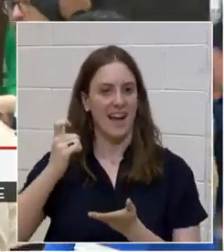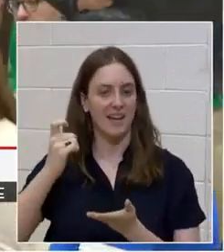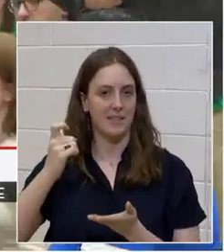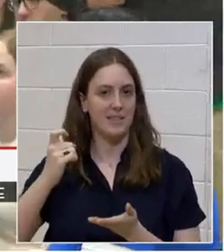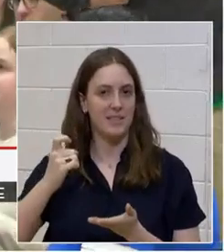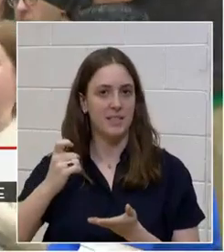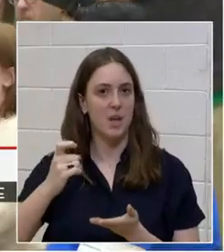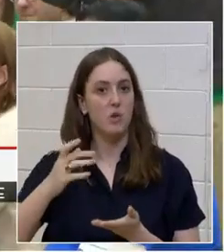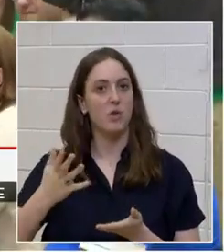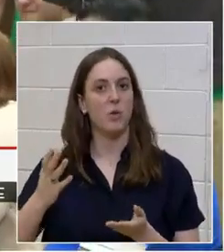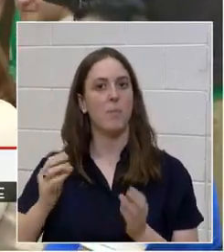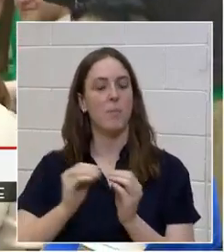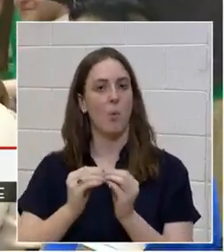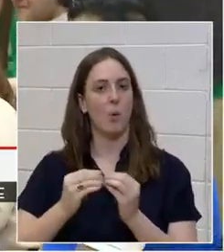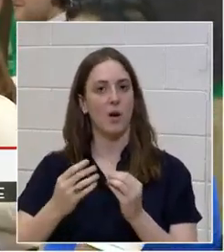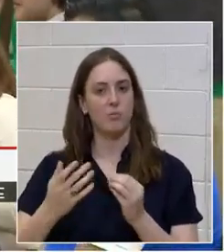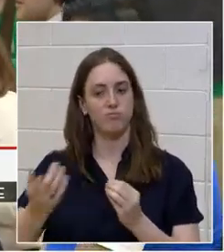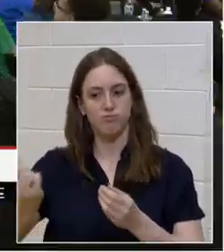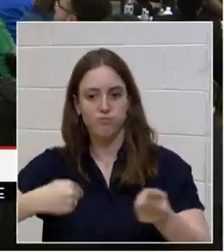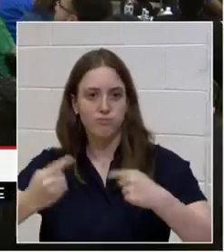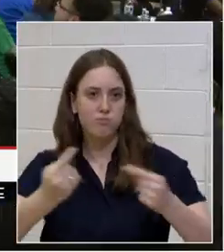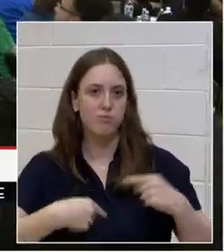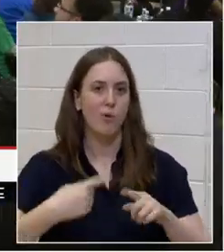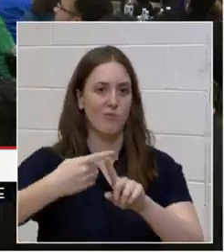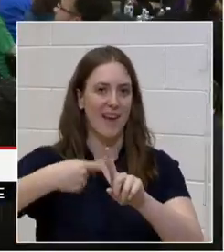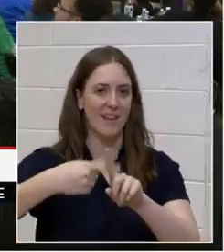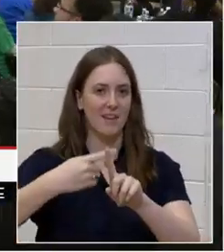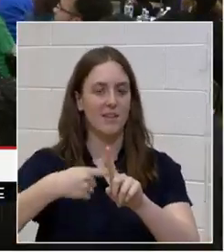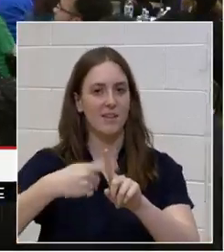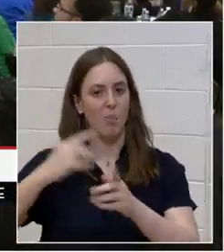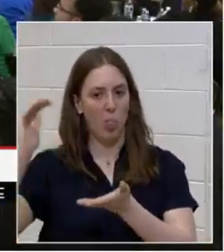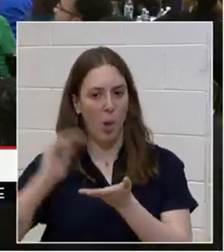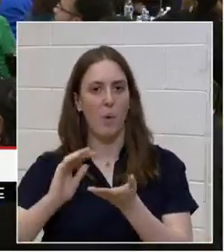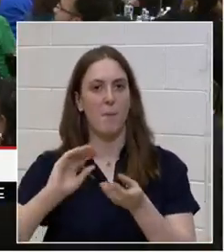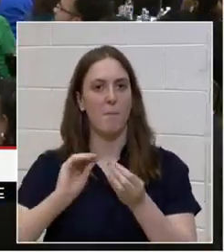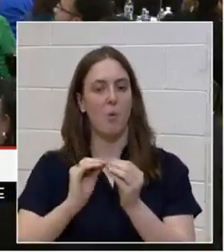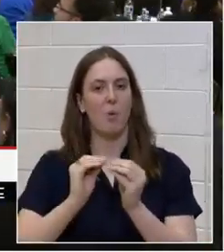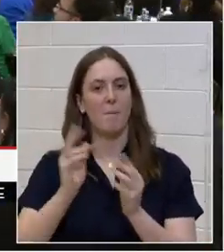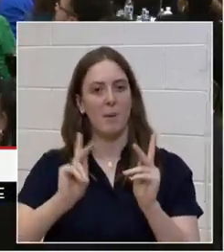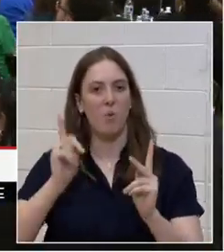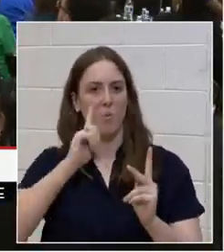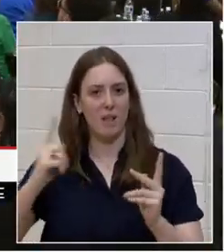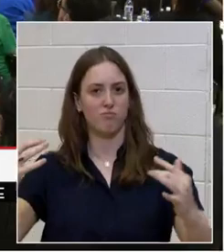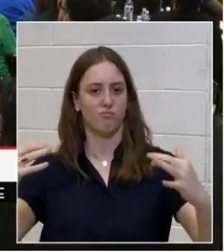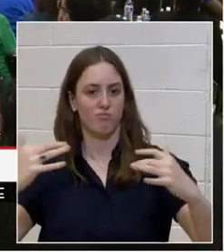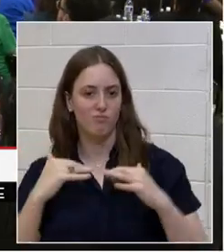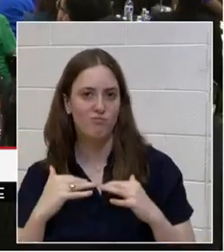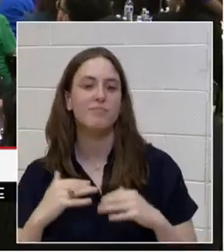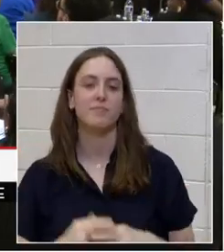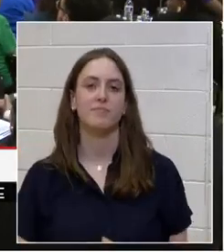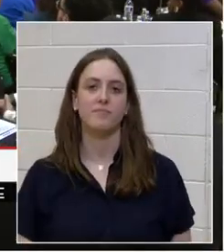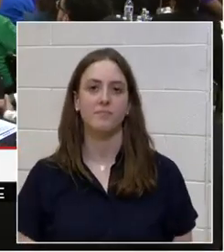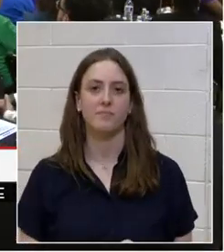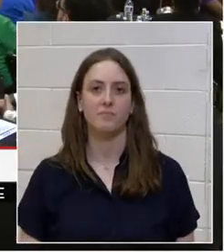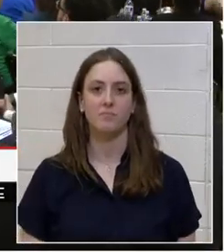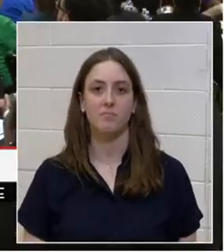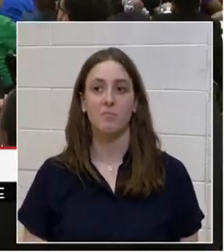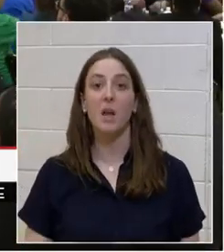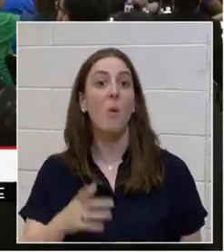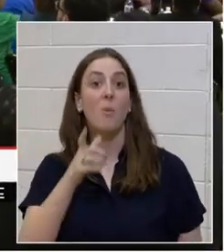Thank you very much, table 21. We got time for a couple more. Let's see. I see the chief waving at